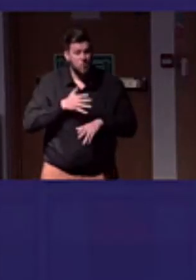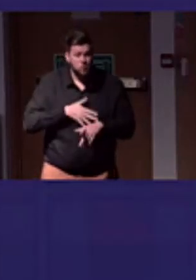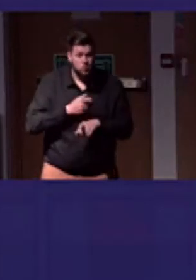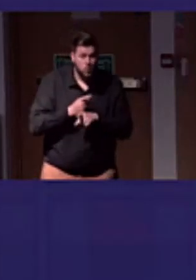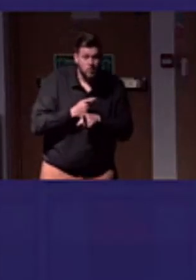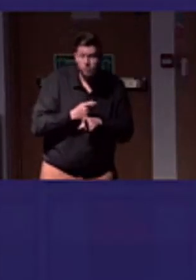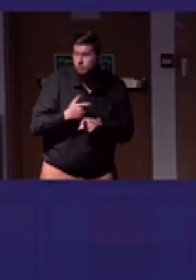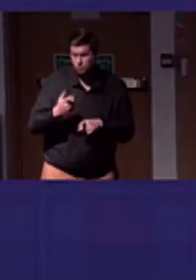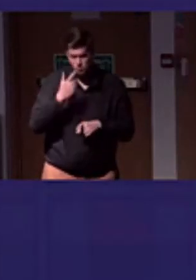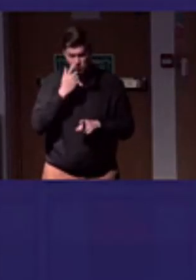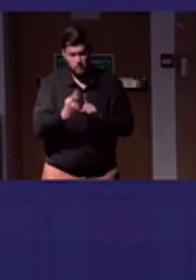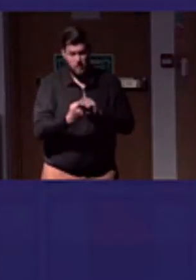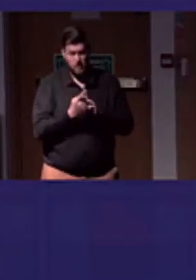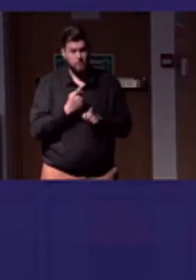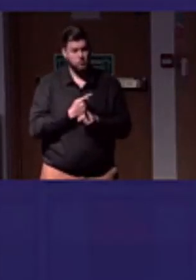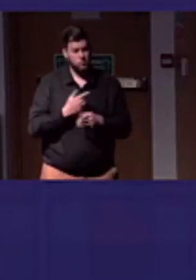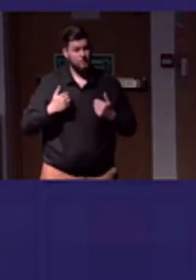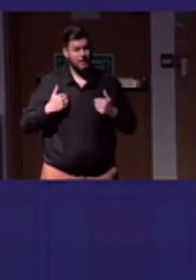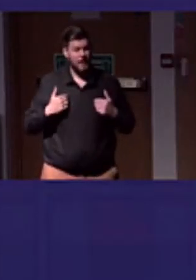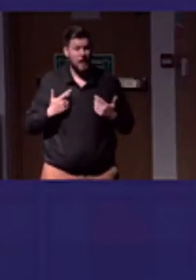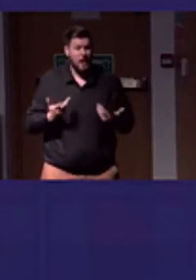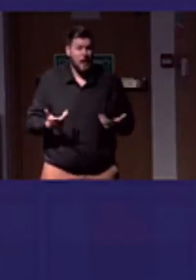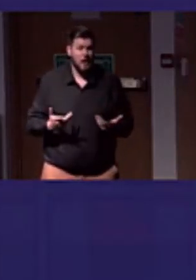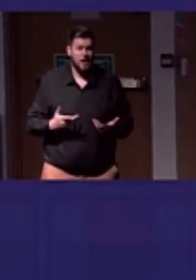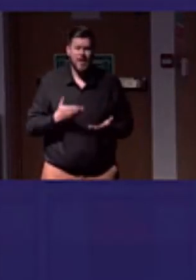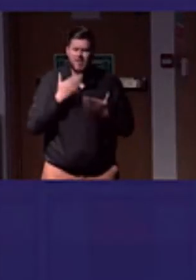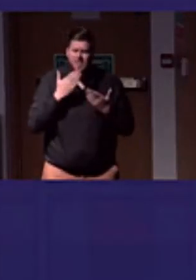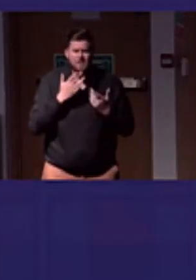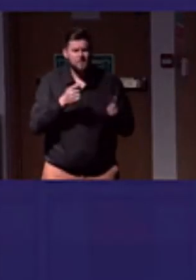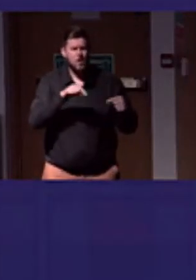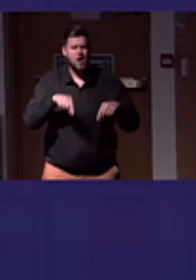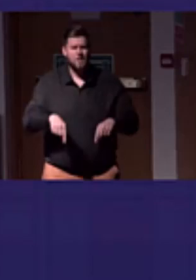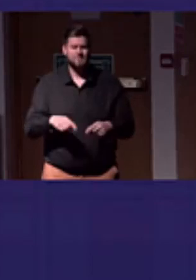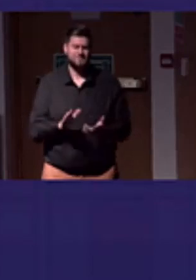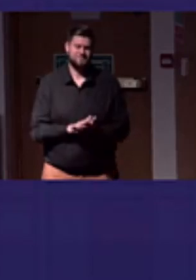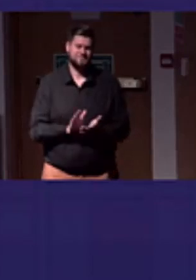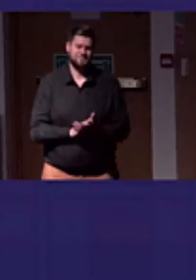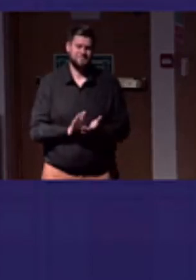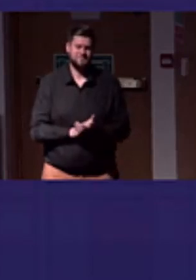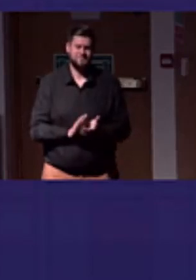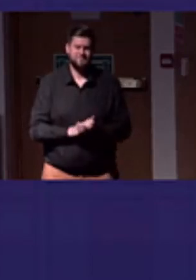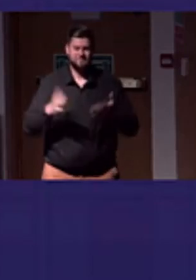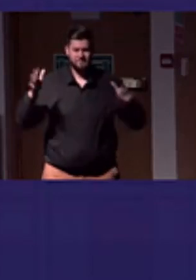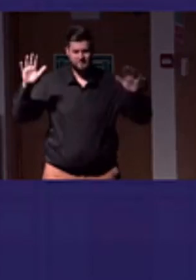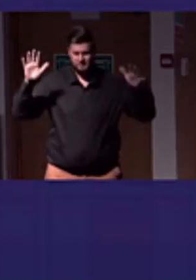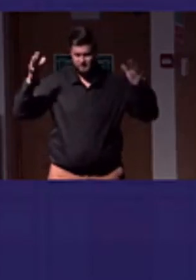open. Thank you so much for being here, and be well.